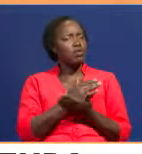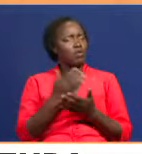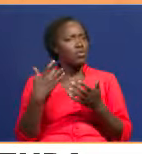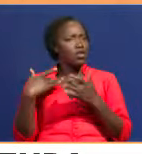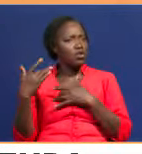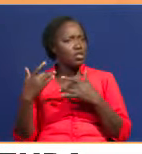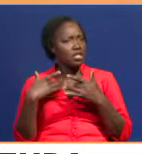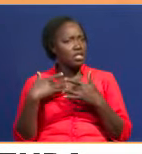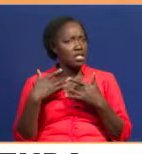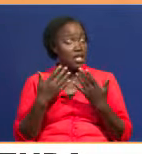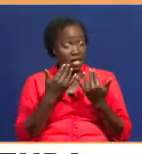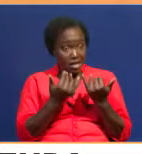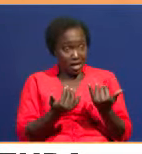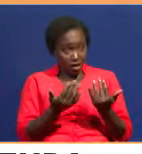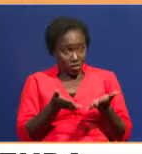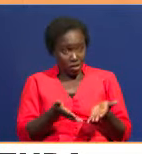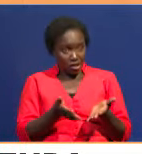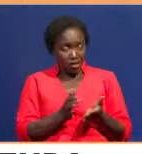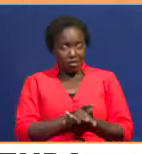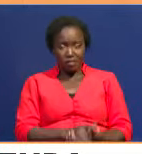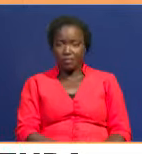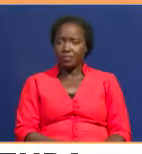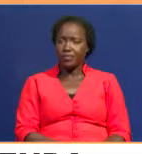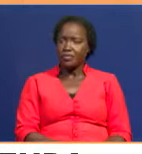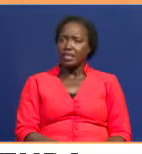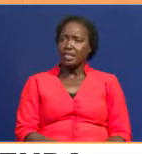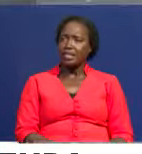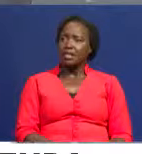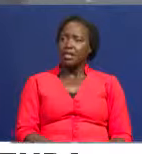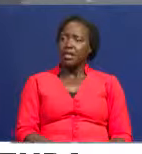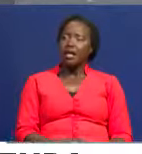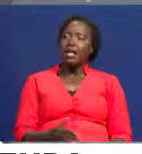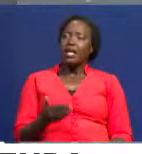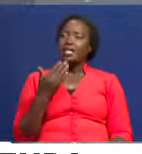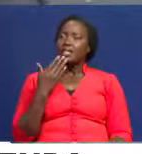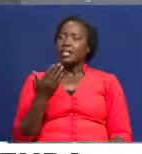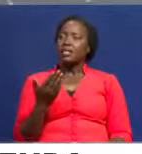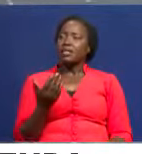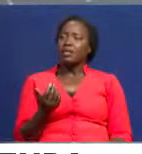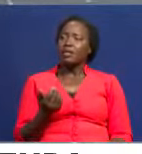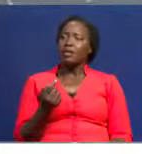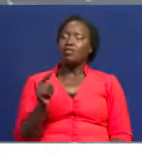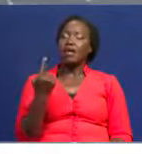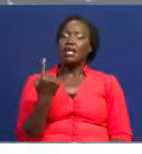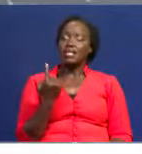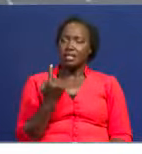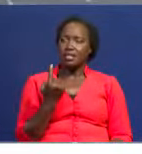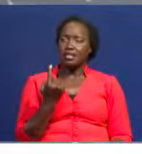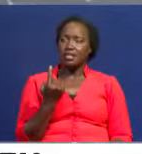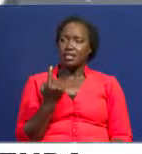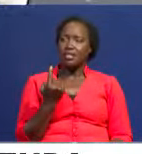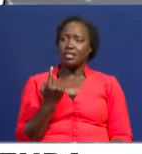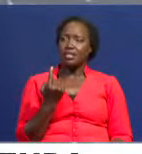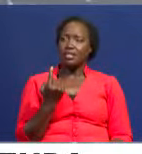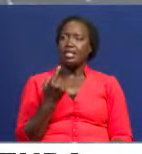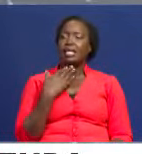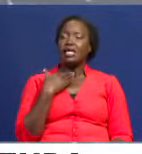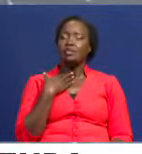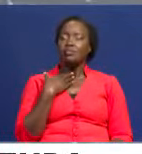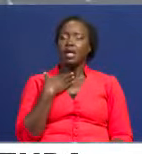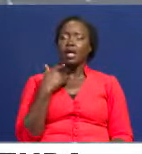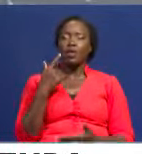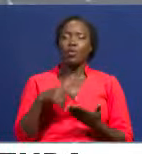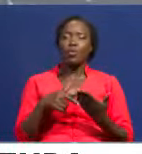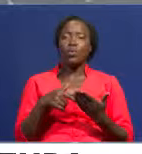concerns that are being raised right now? Yeah, thank you, my brother Abdulaziz. First, I admire what